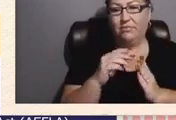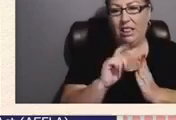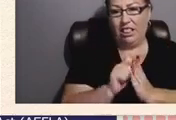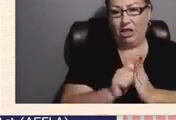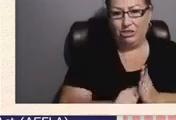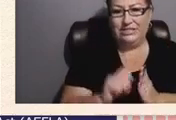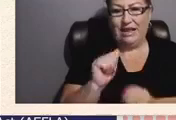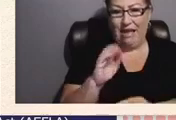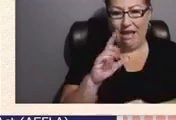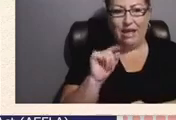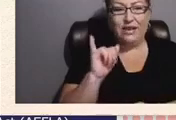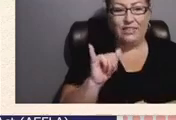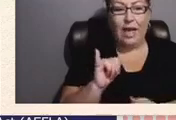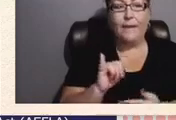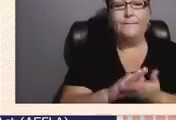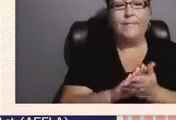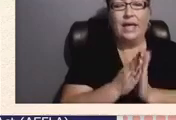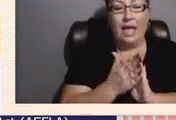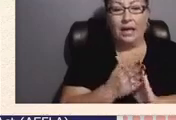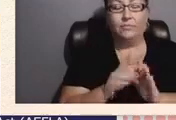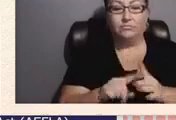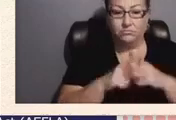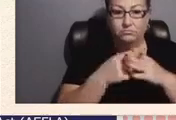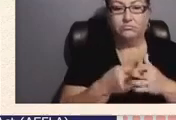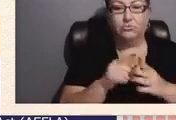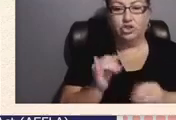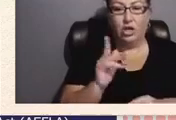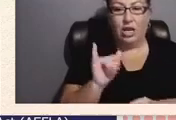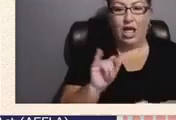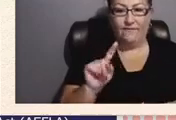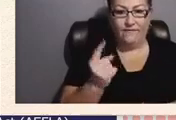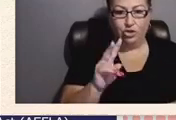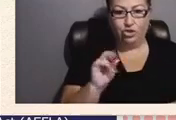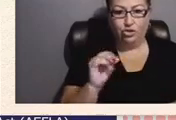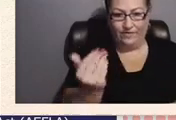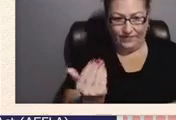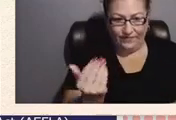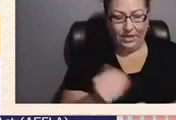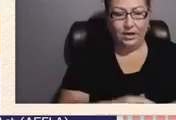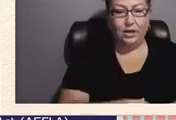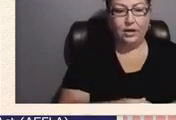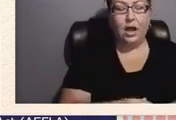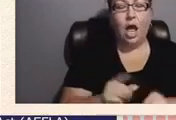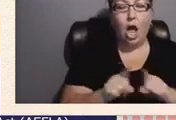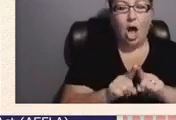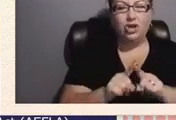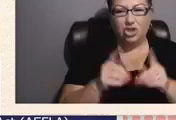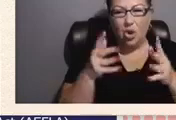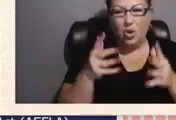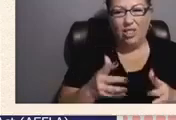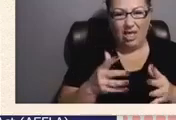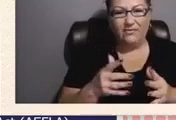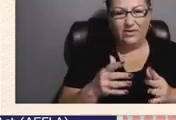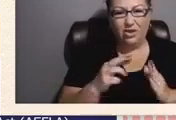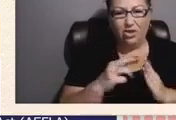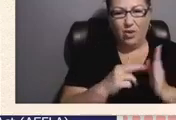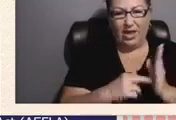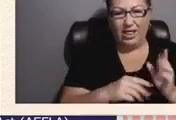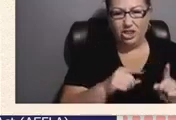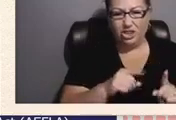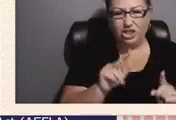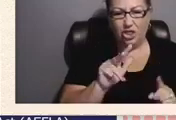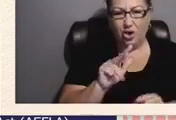effective on July 1st, 2015. So I also left regulations here, 34 CFR